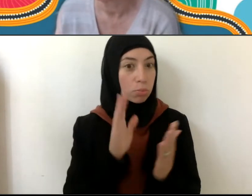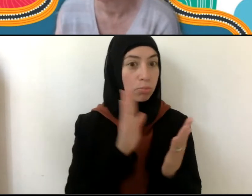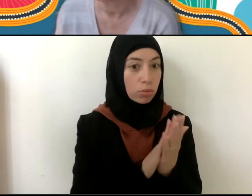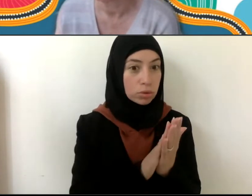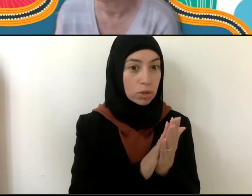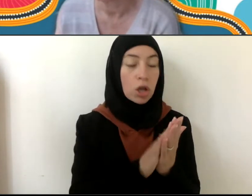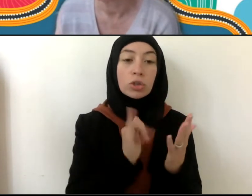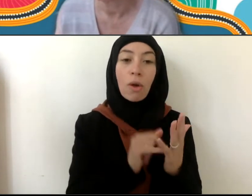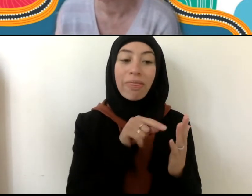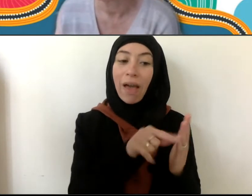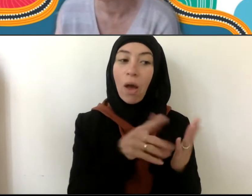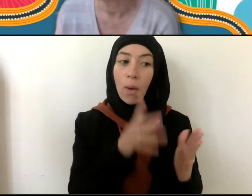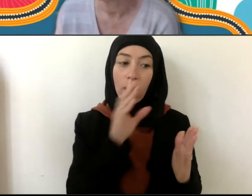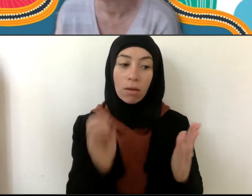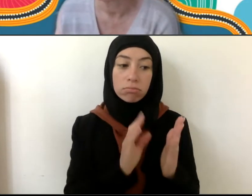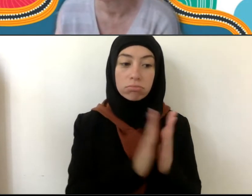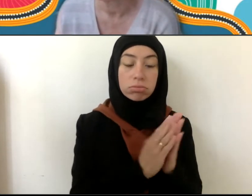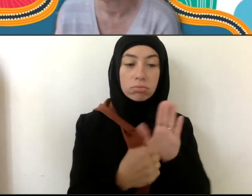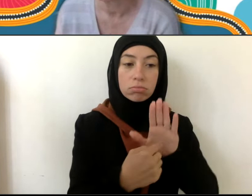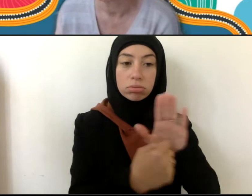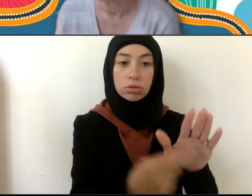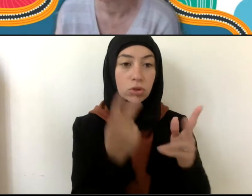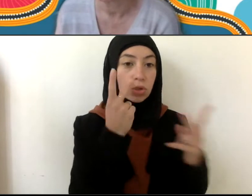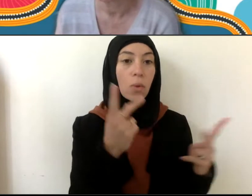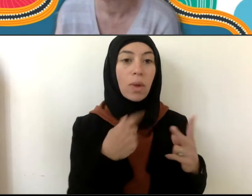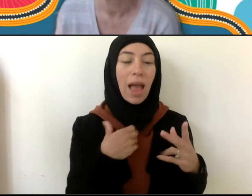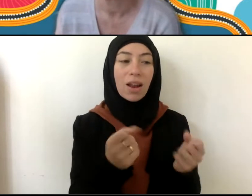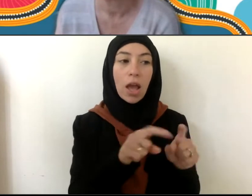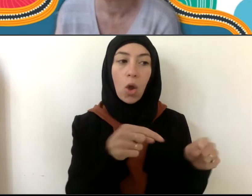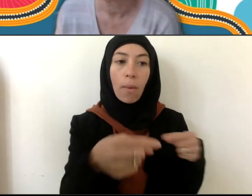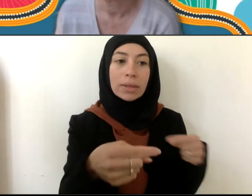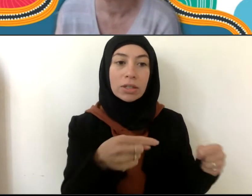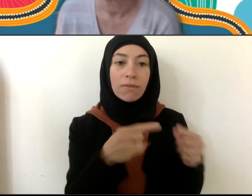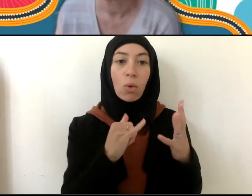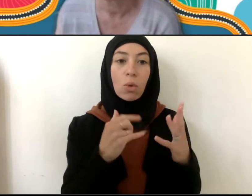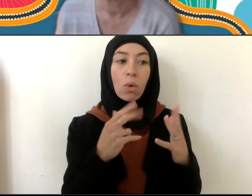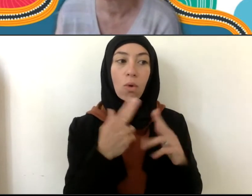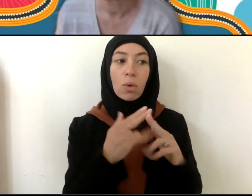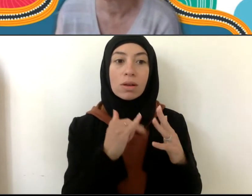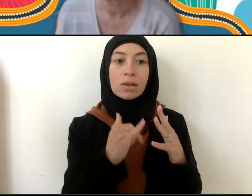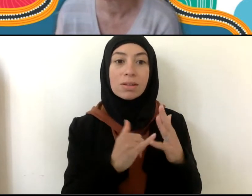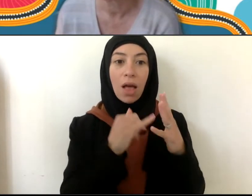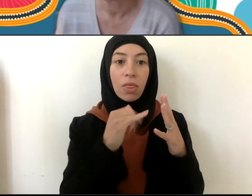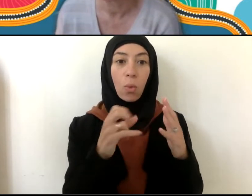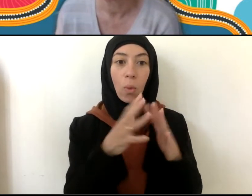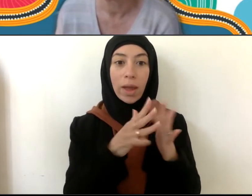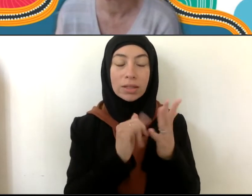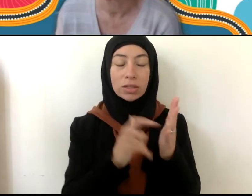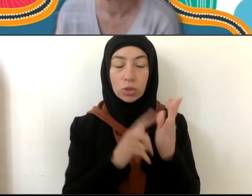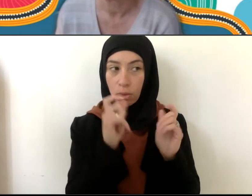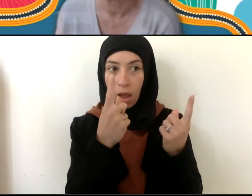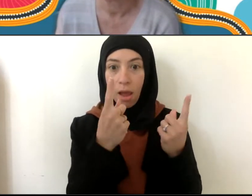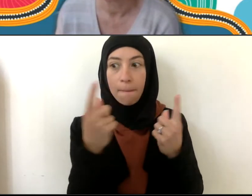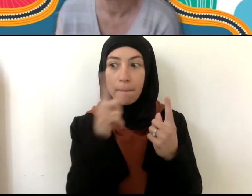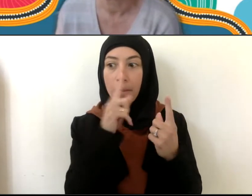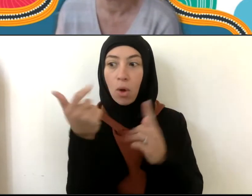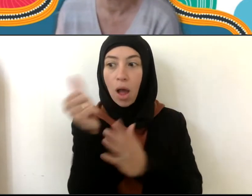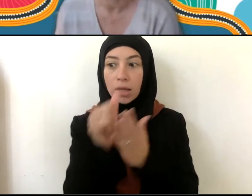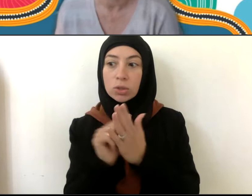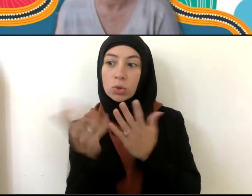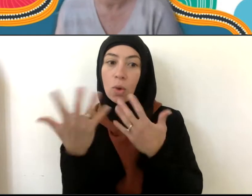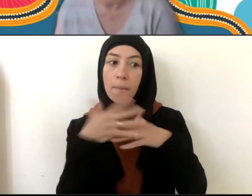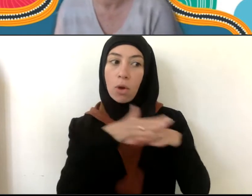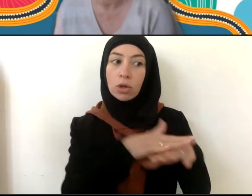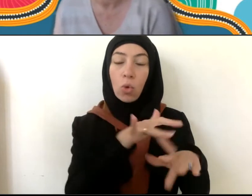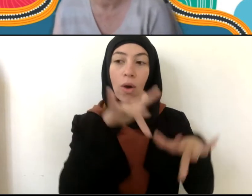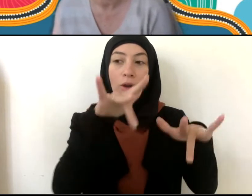able to open the Southwest competition to more emerging artists or artists who hadn't necessarily worked in public